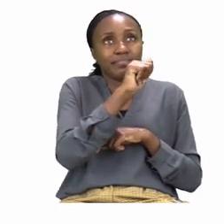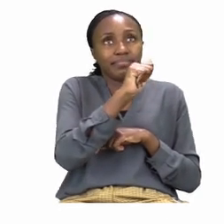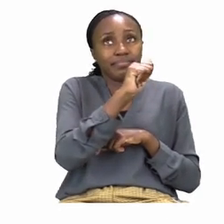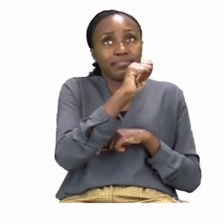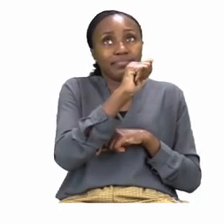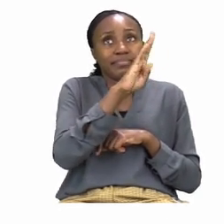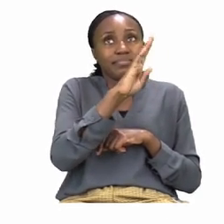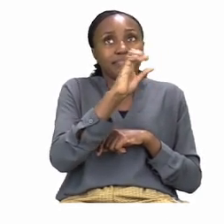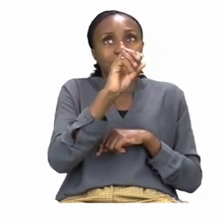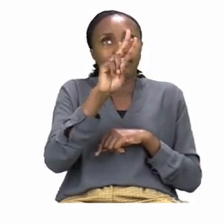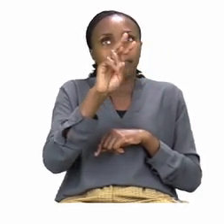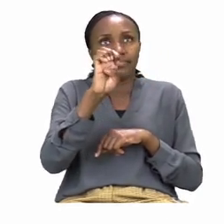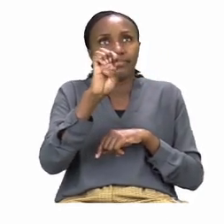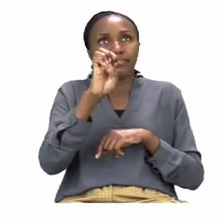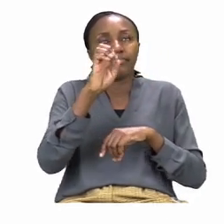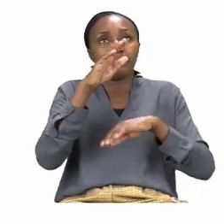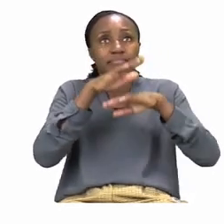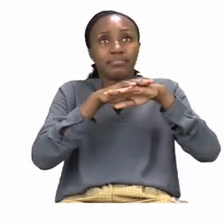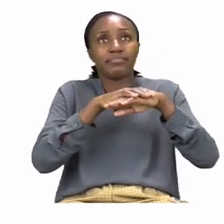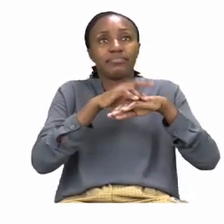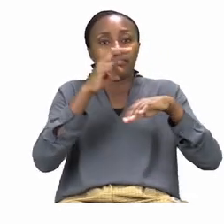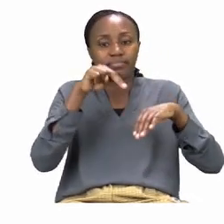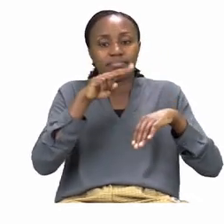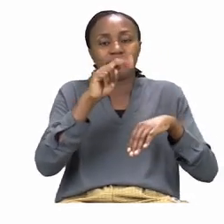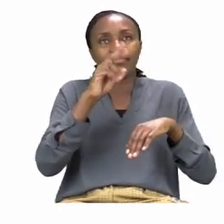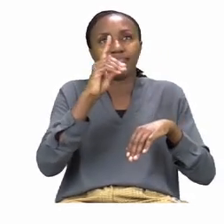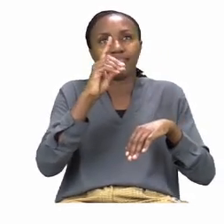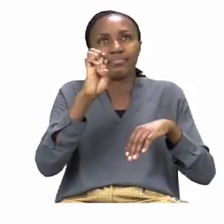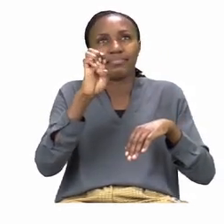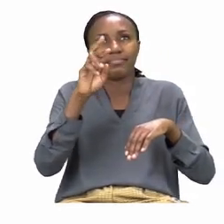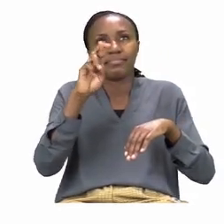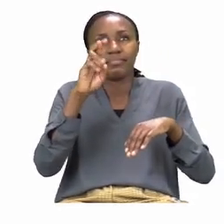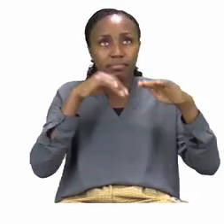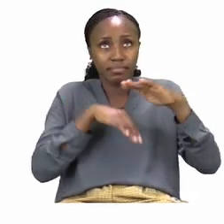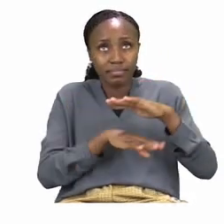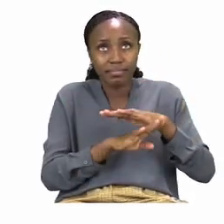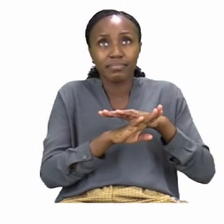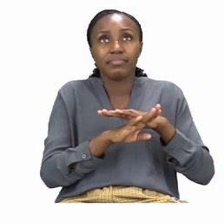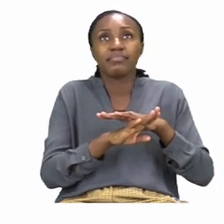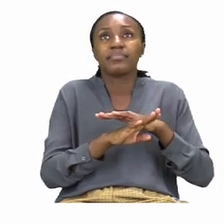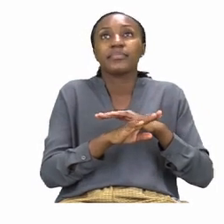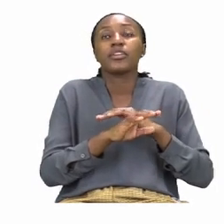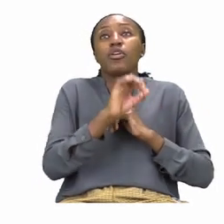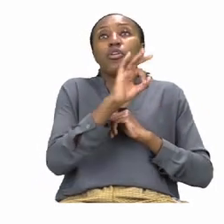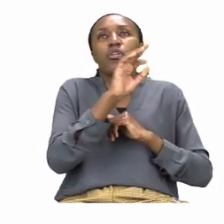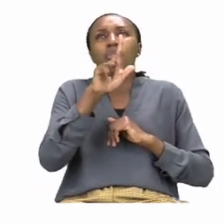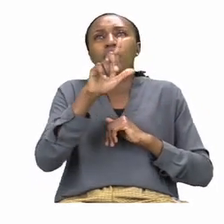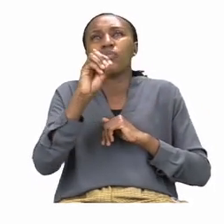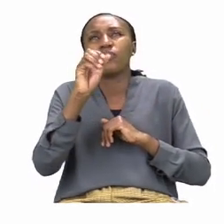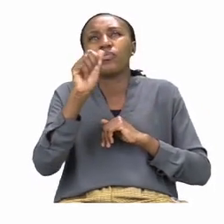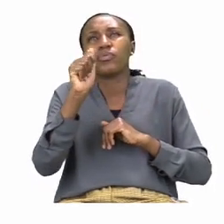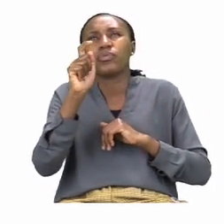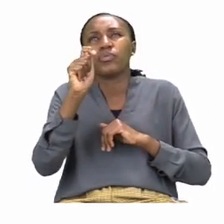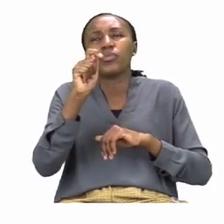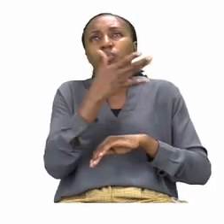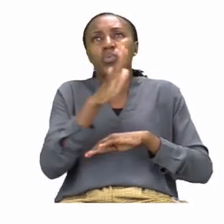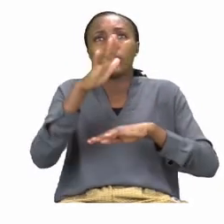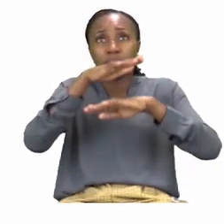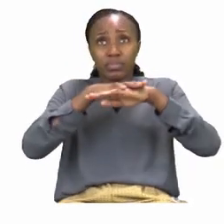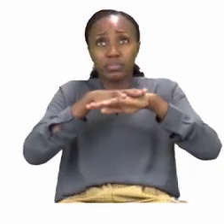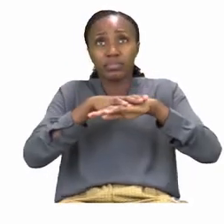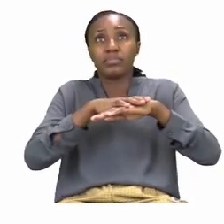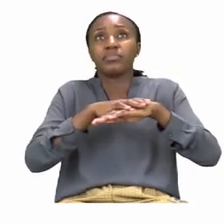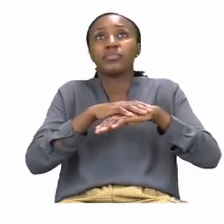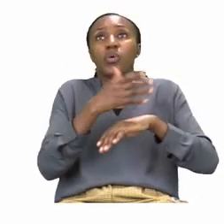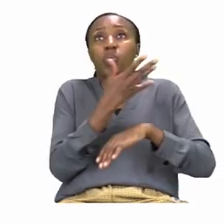Above, under, float, water, sink. All right.